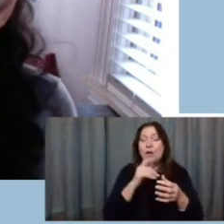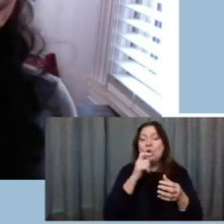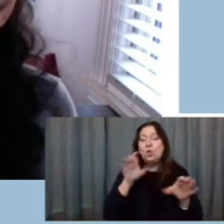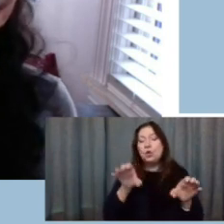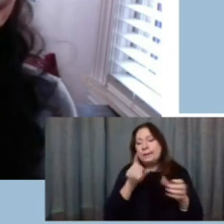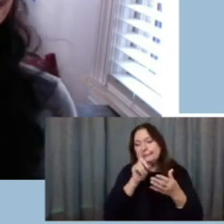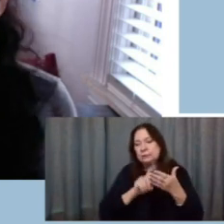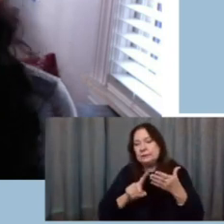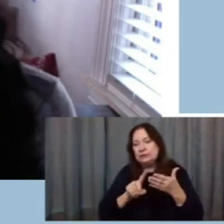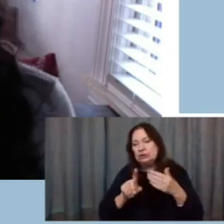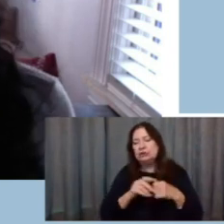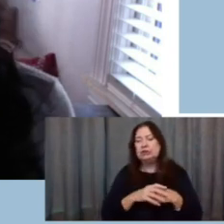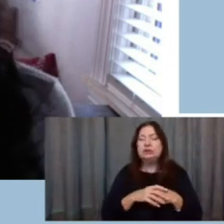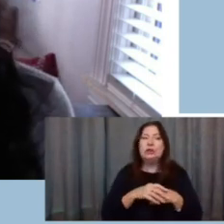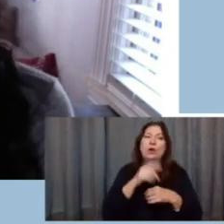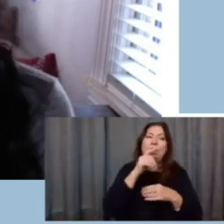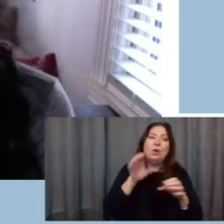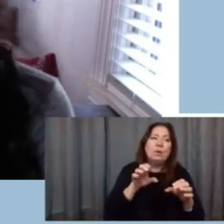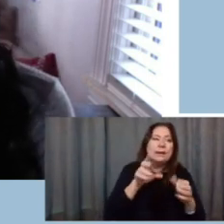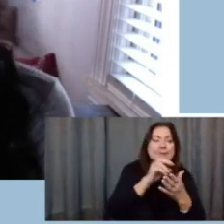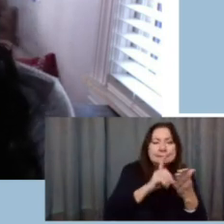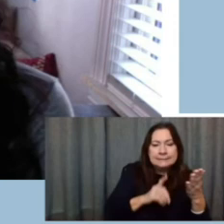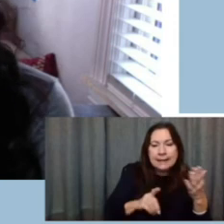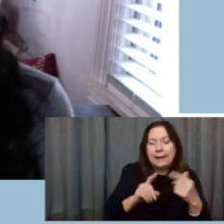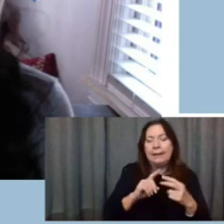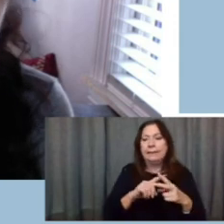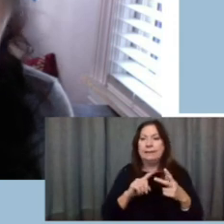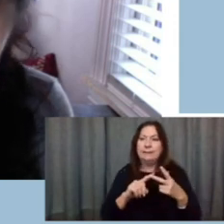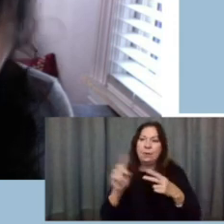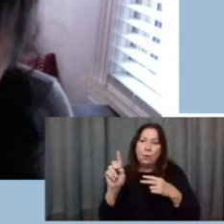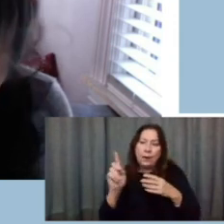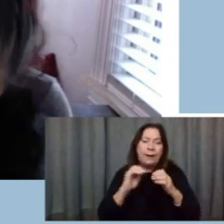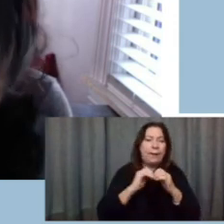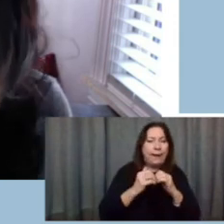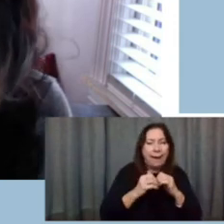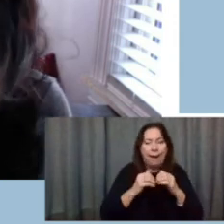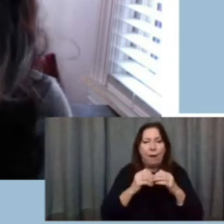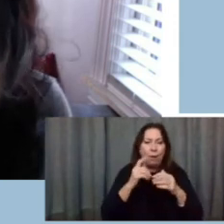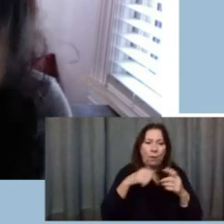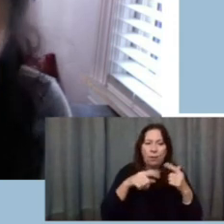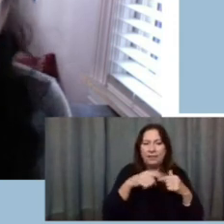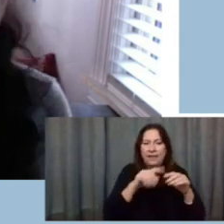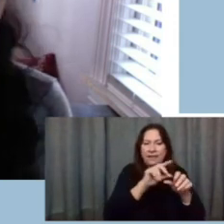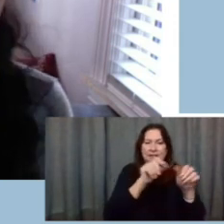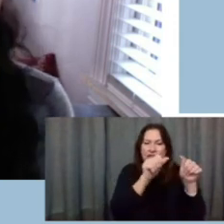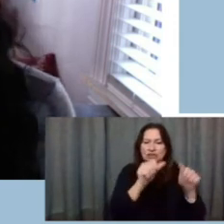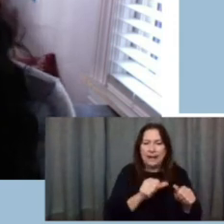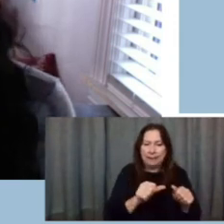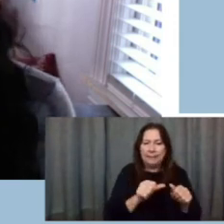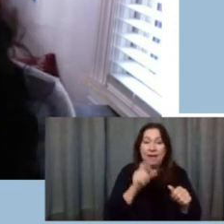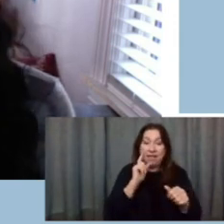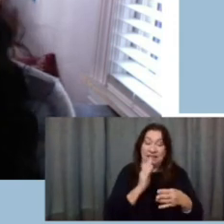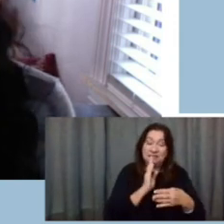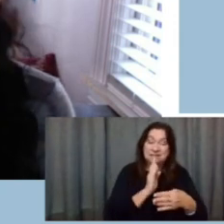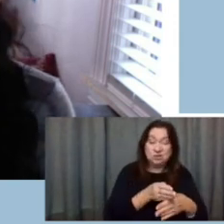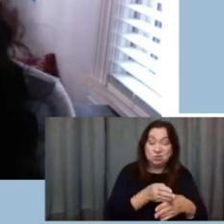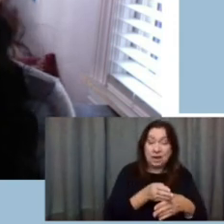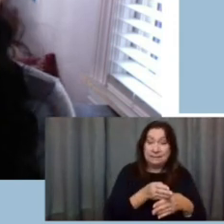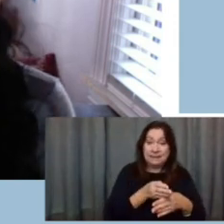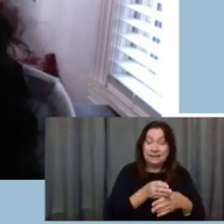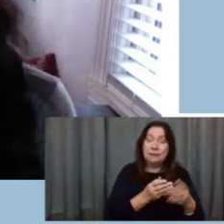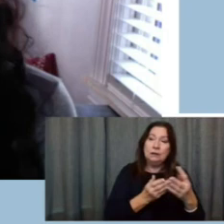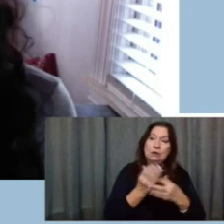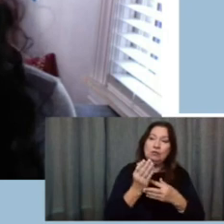research and who does design, and where and how those things take shape. And I think disrupting that through a kind of